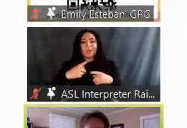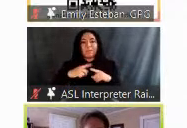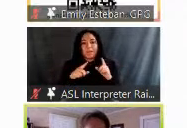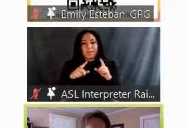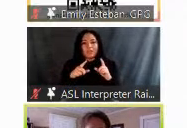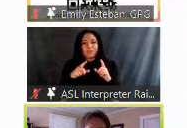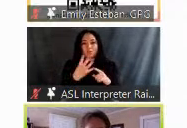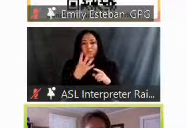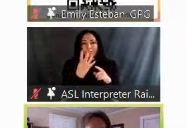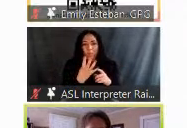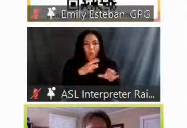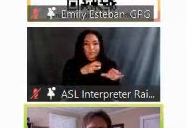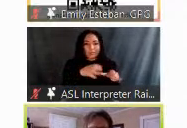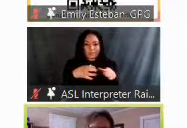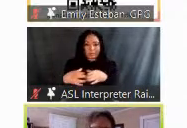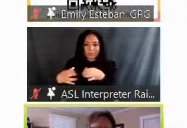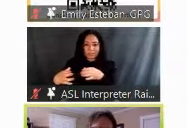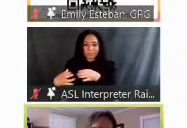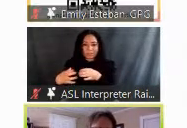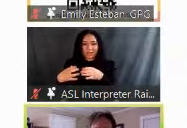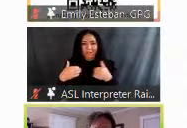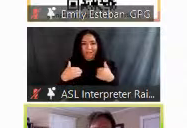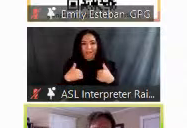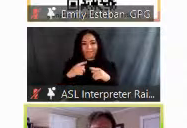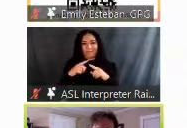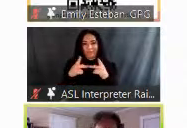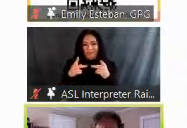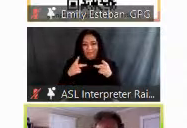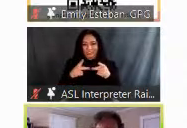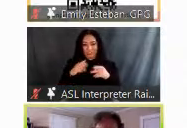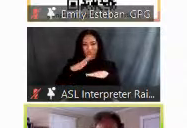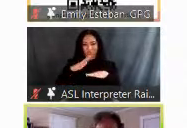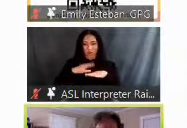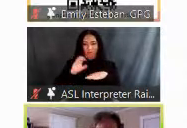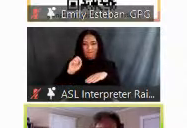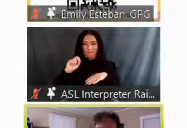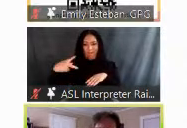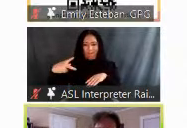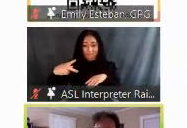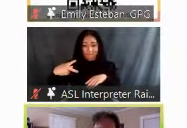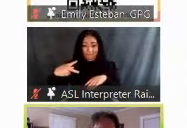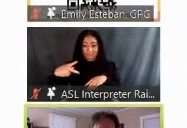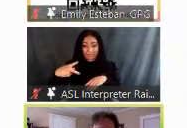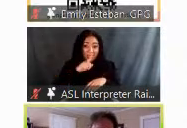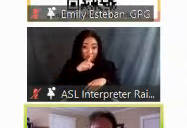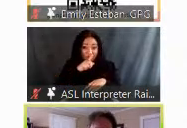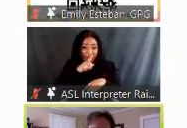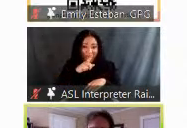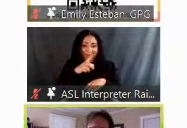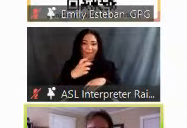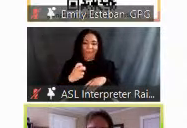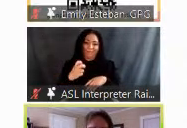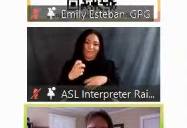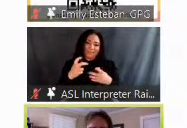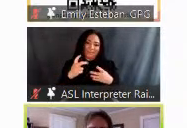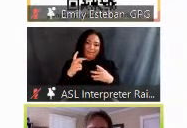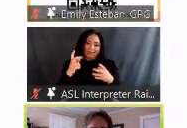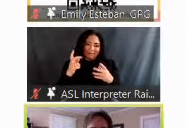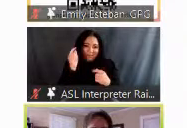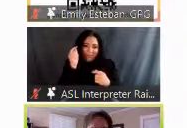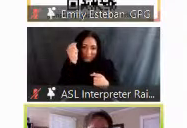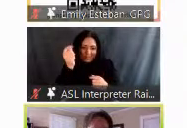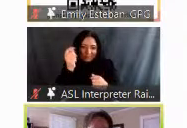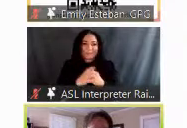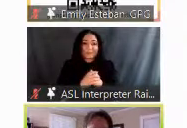occupy different positions on the map, literally and figuratively. Also, we want to pinpoint regions and communities that suffer from